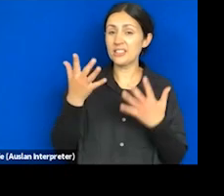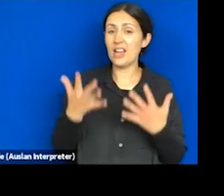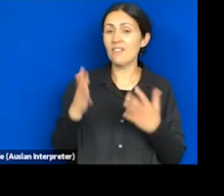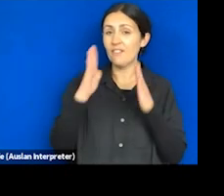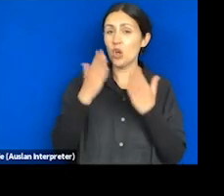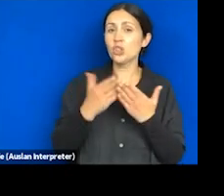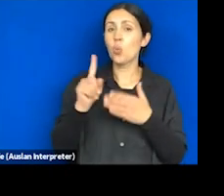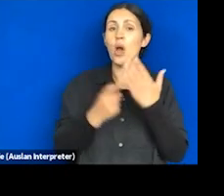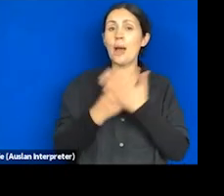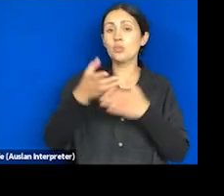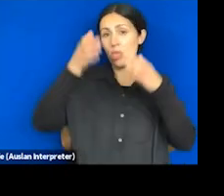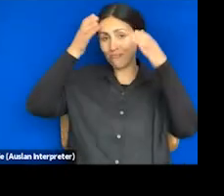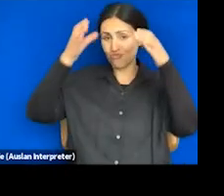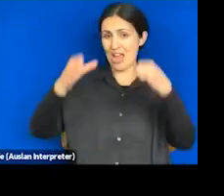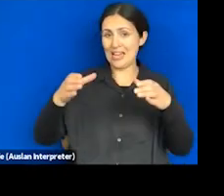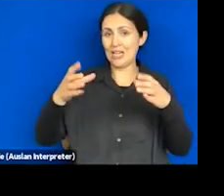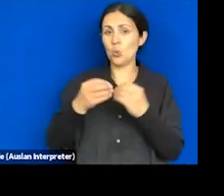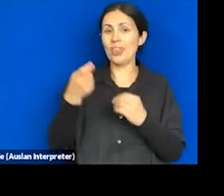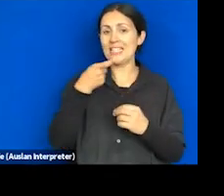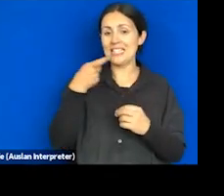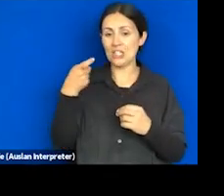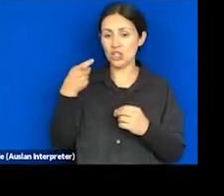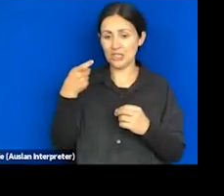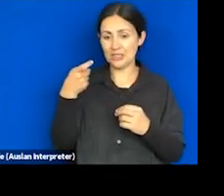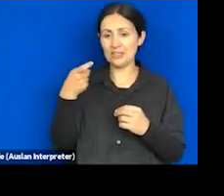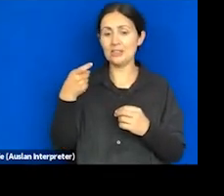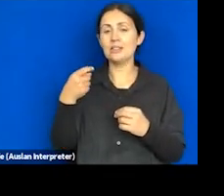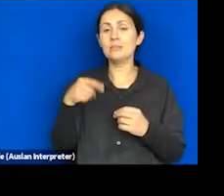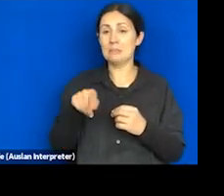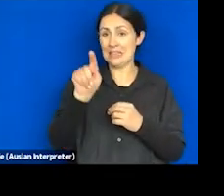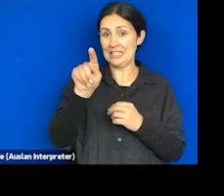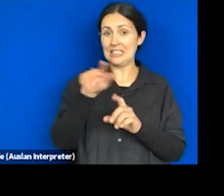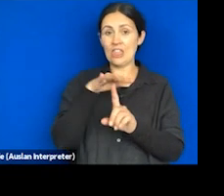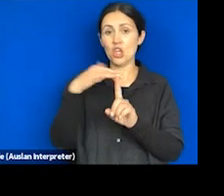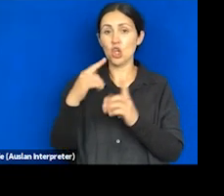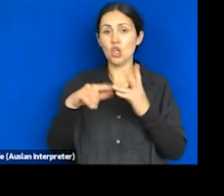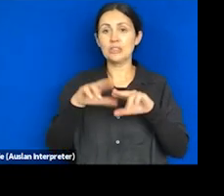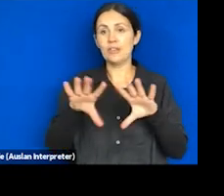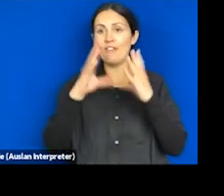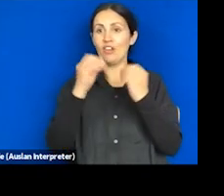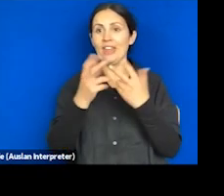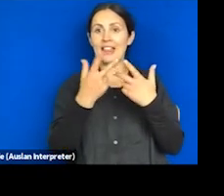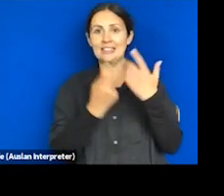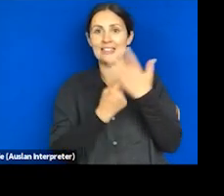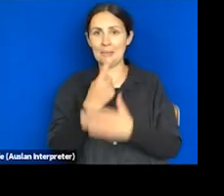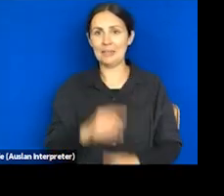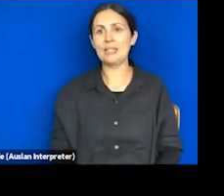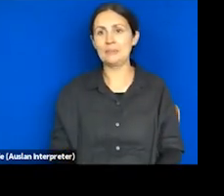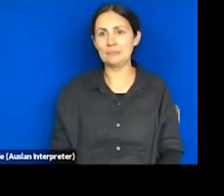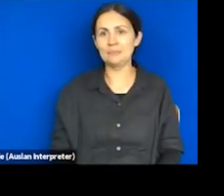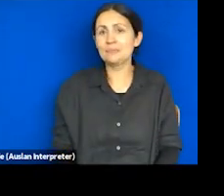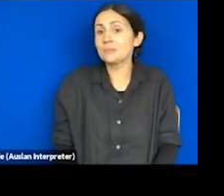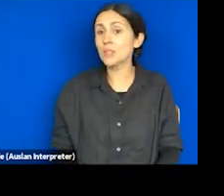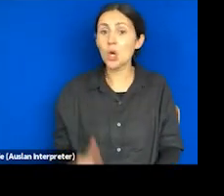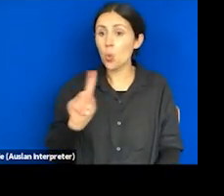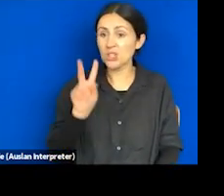addiction. Really want to emphasize that this is in the context of everything else in people's lives as well. So what does it look like? We've